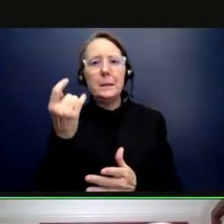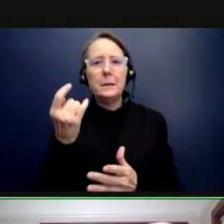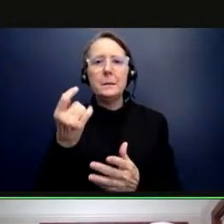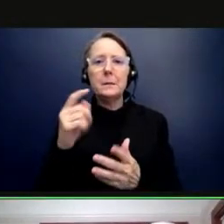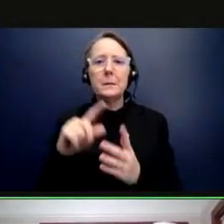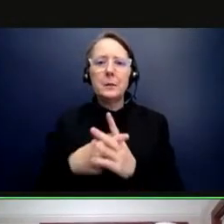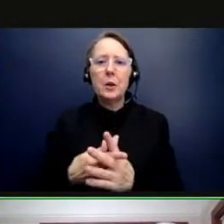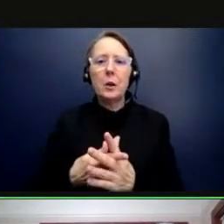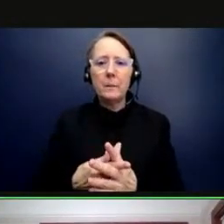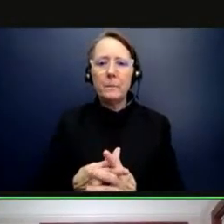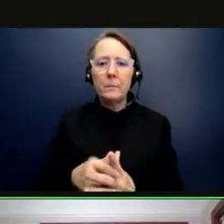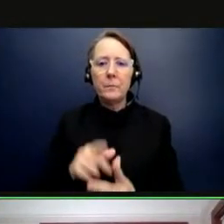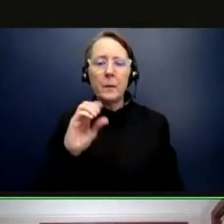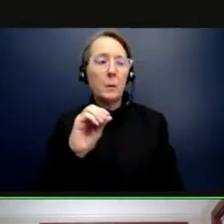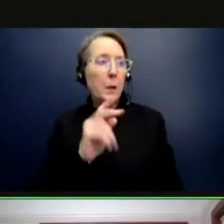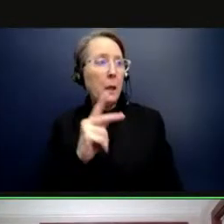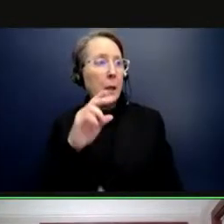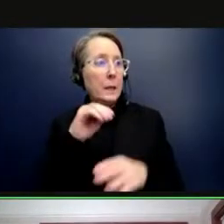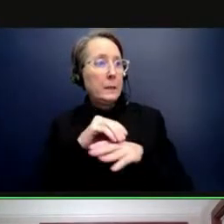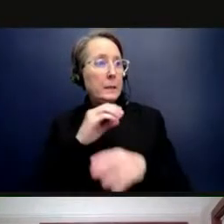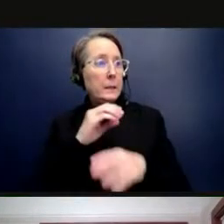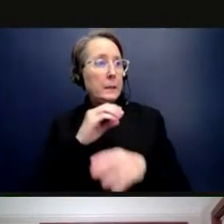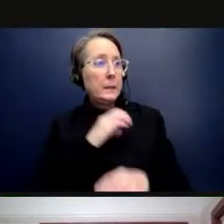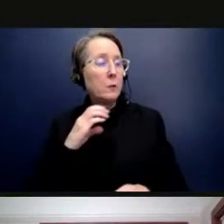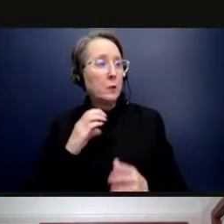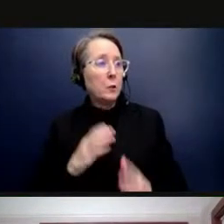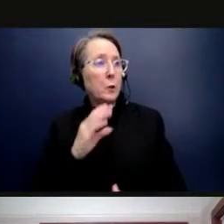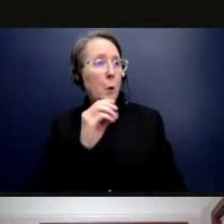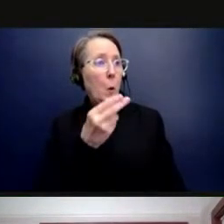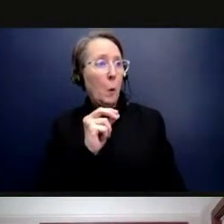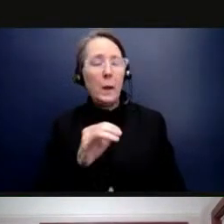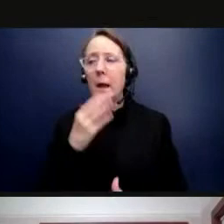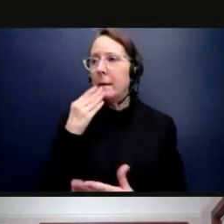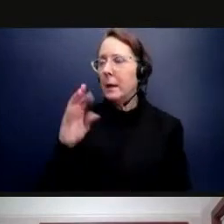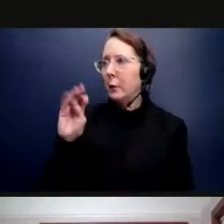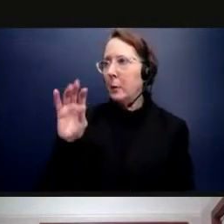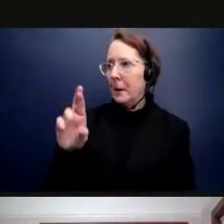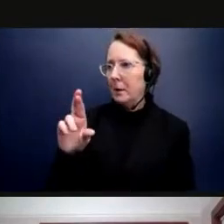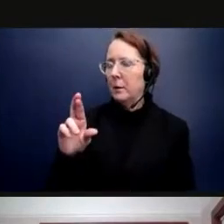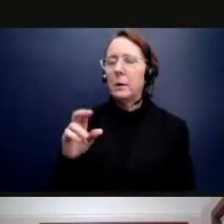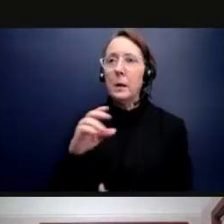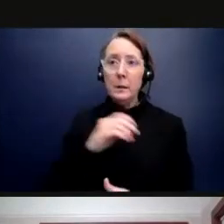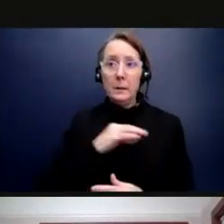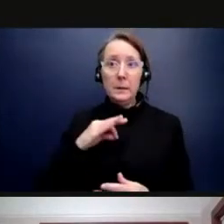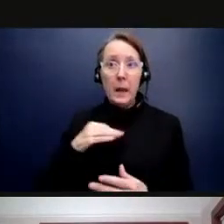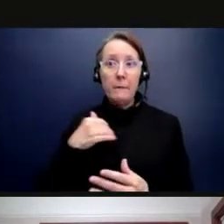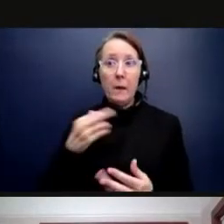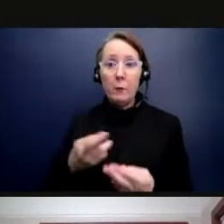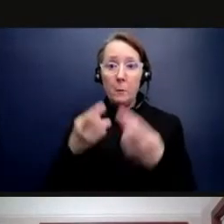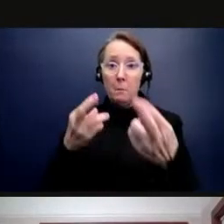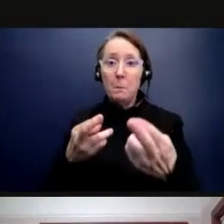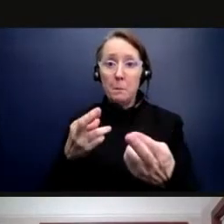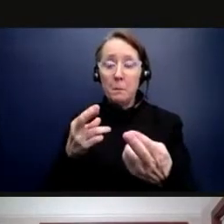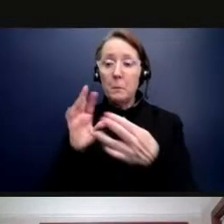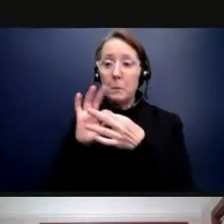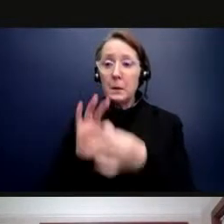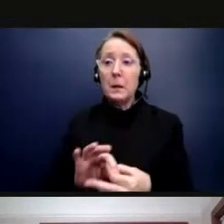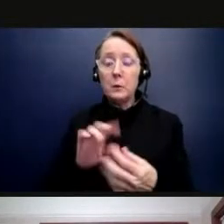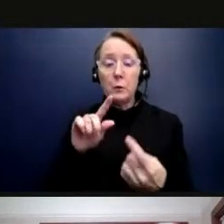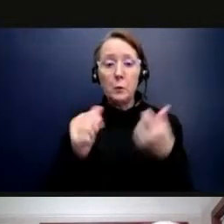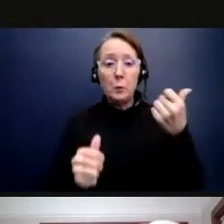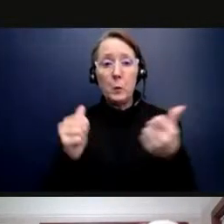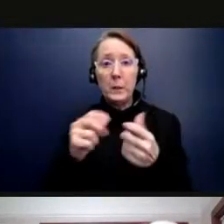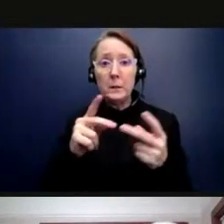Okay, Councilor Hoy. Thank you, Mr. Mayor. Does staff have a recommendation in terms of which of these